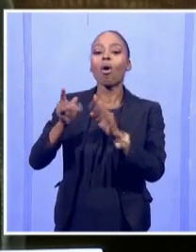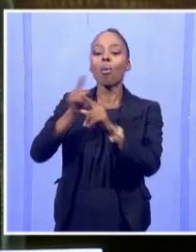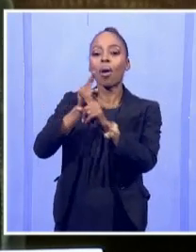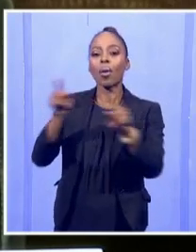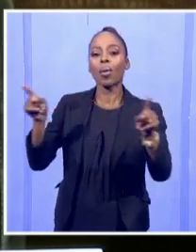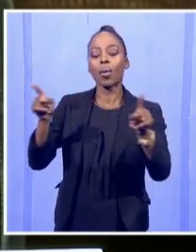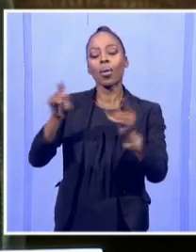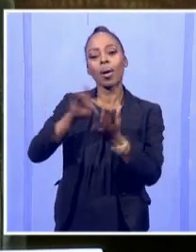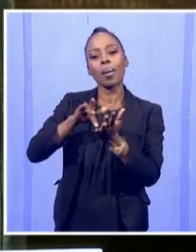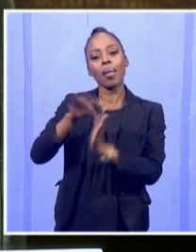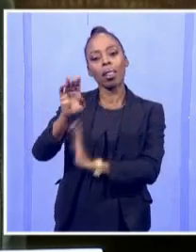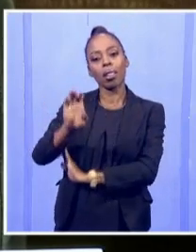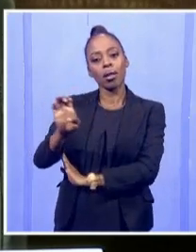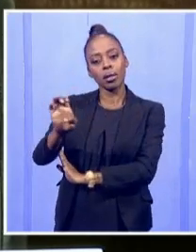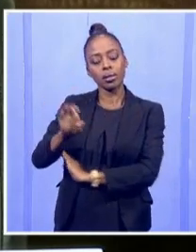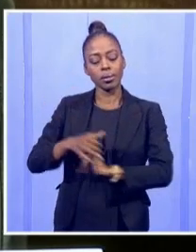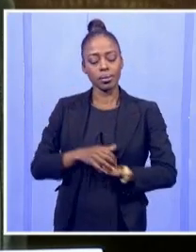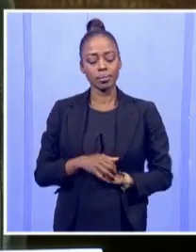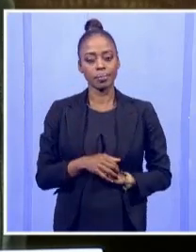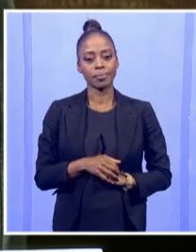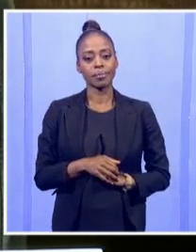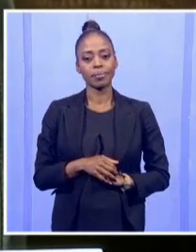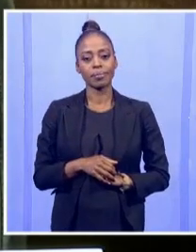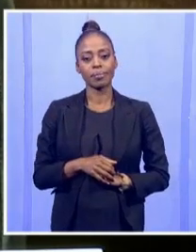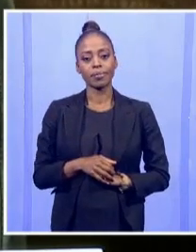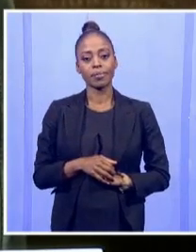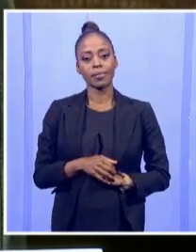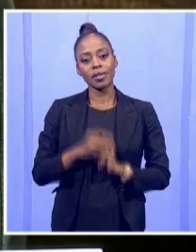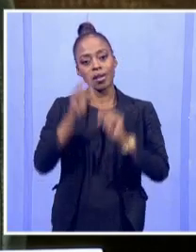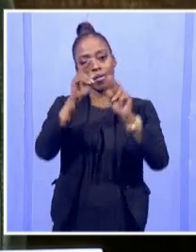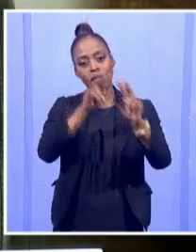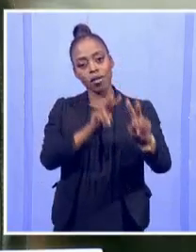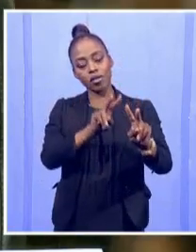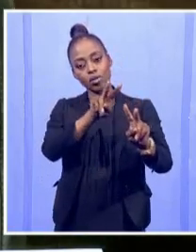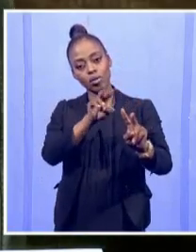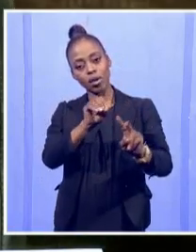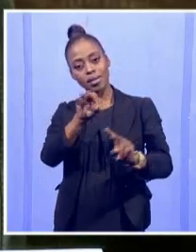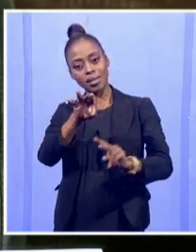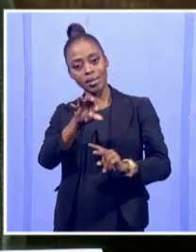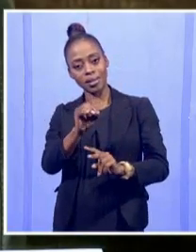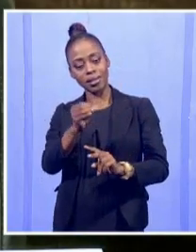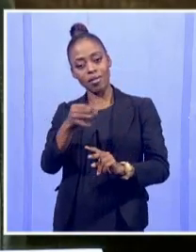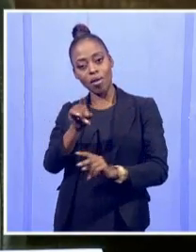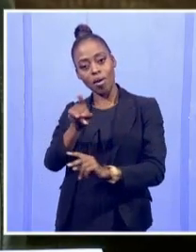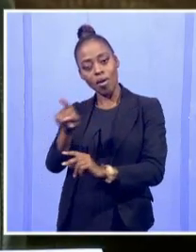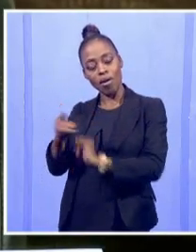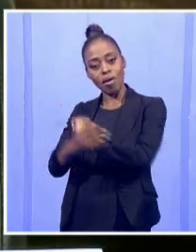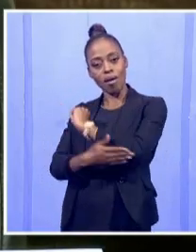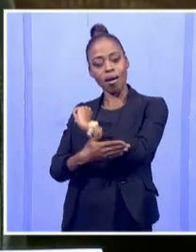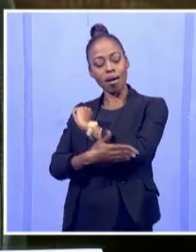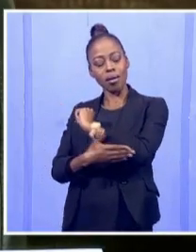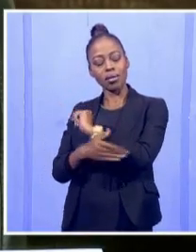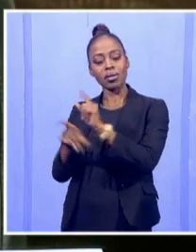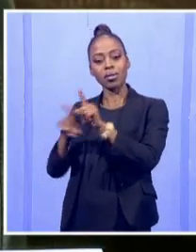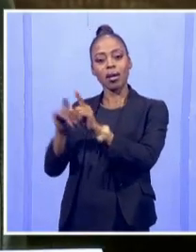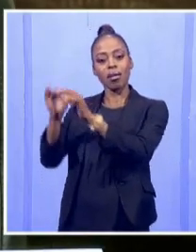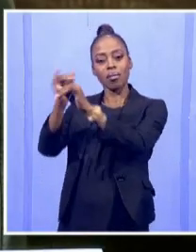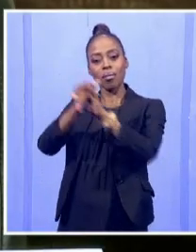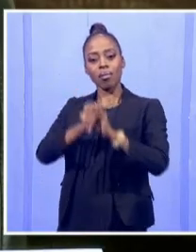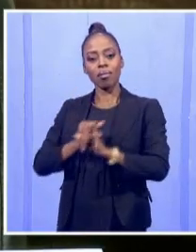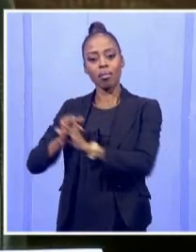East. Building in on Vision 2030 of Saudi Arabia and its own